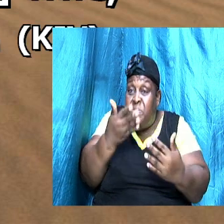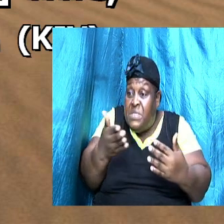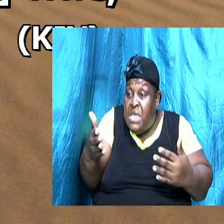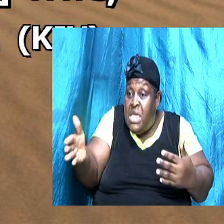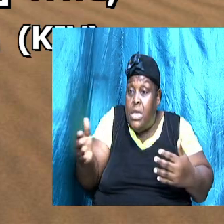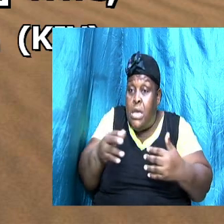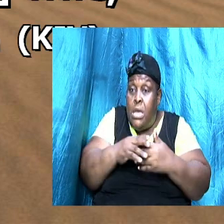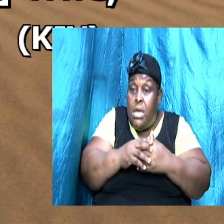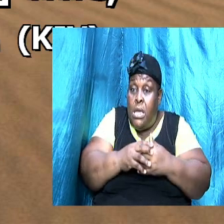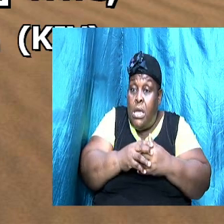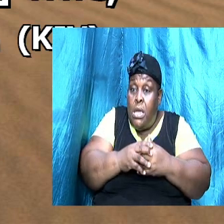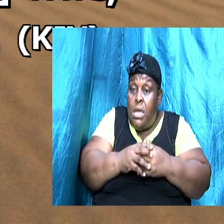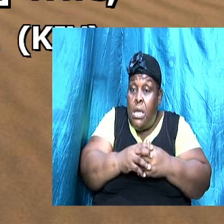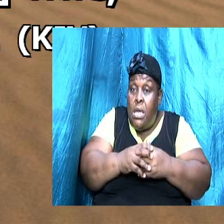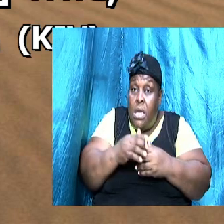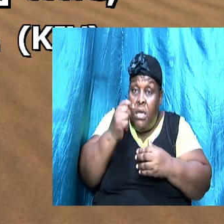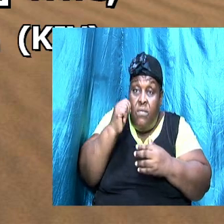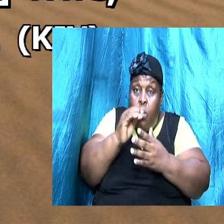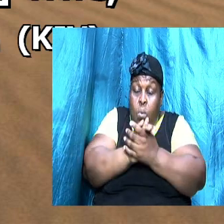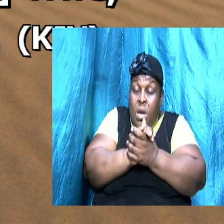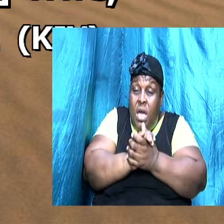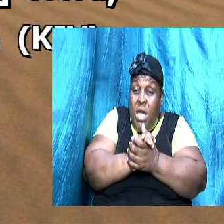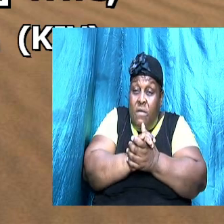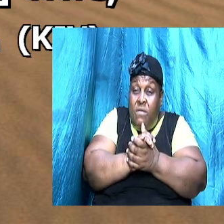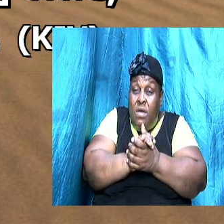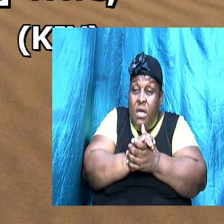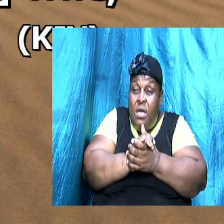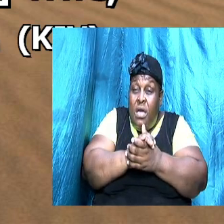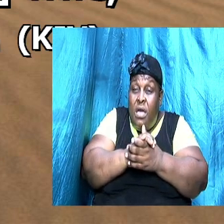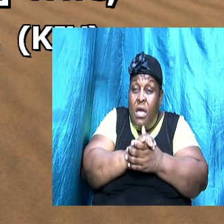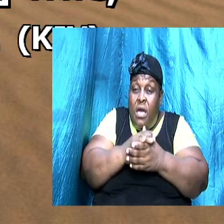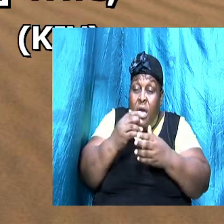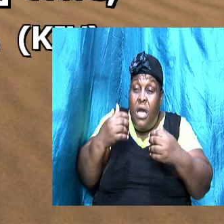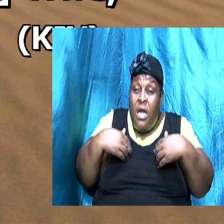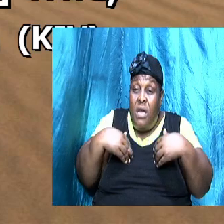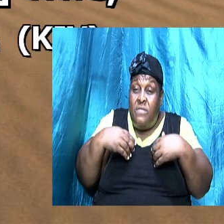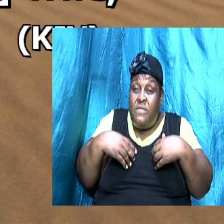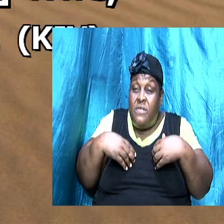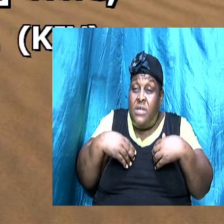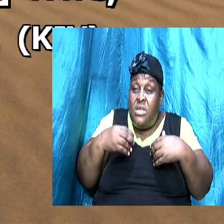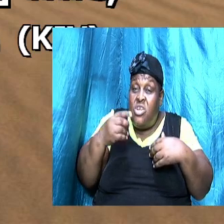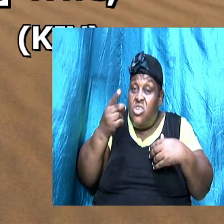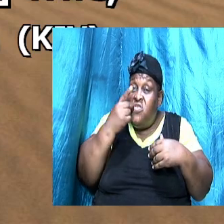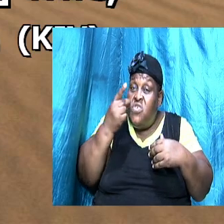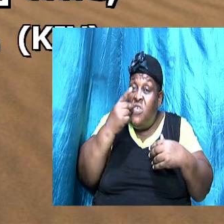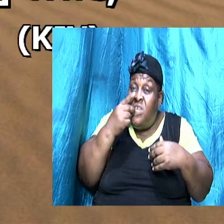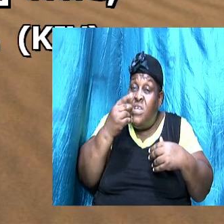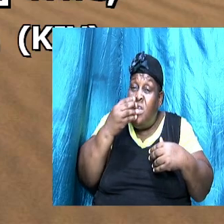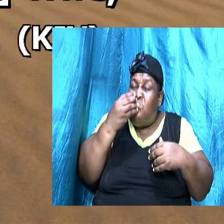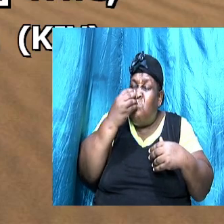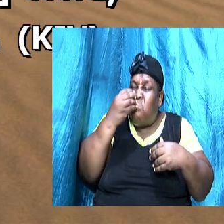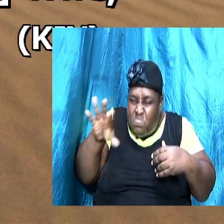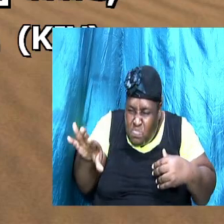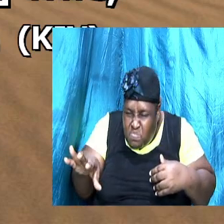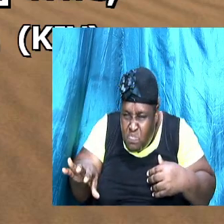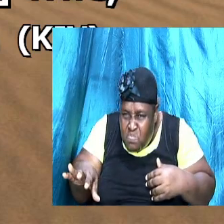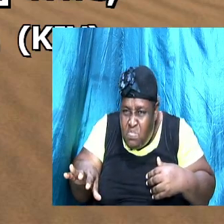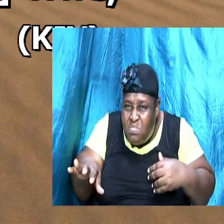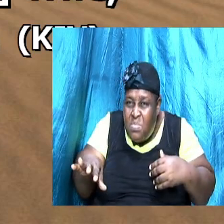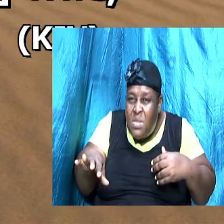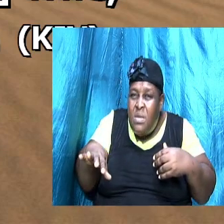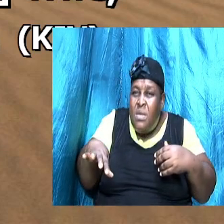were and they were having dinner, and the wife came in and she sat around the table and she sneezed, and it was an embarrassment to the